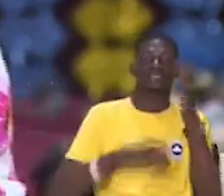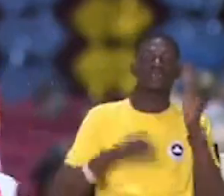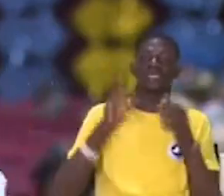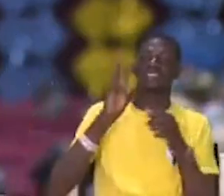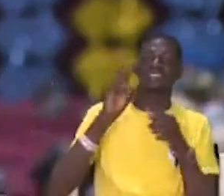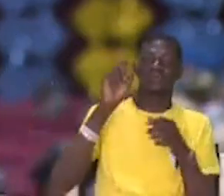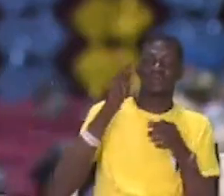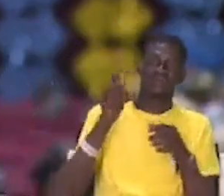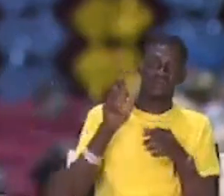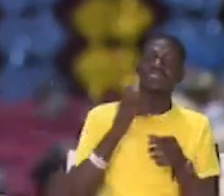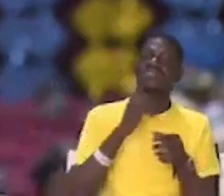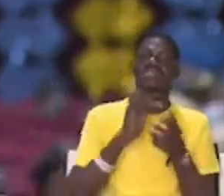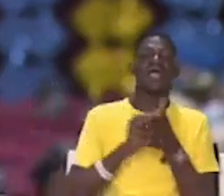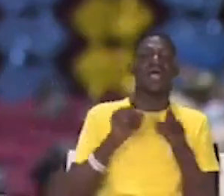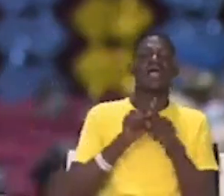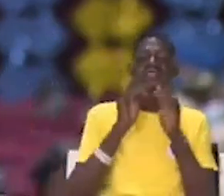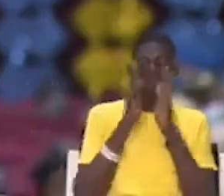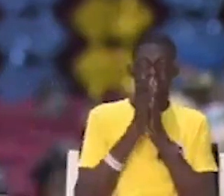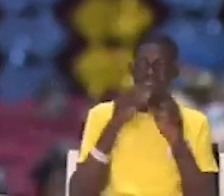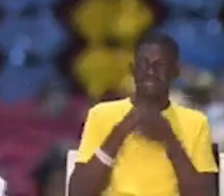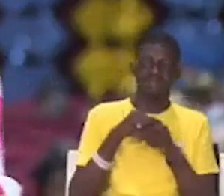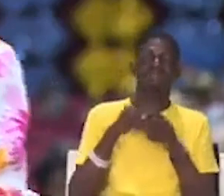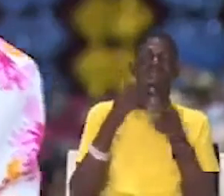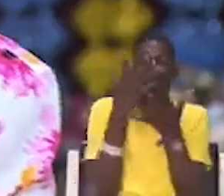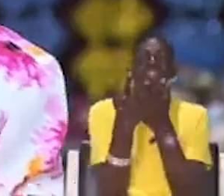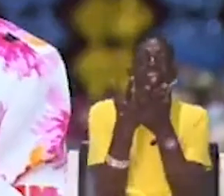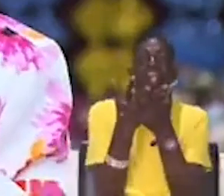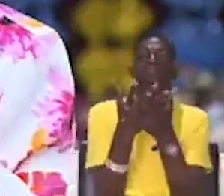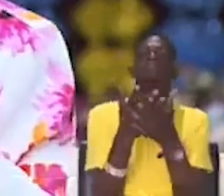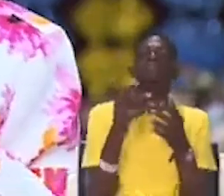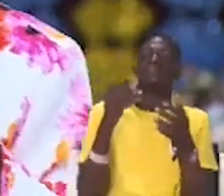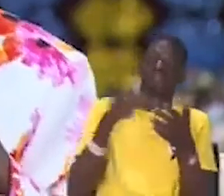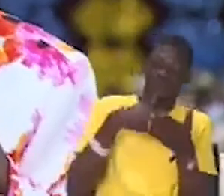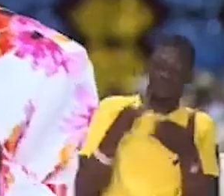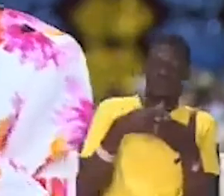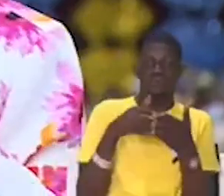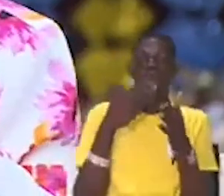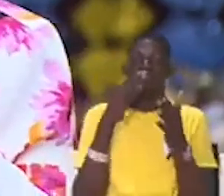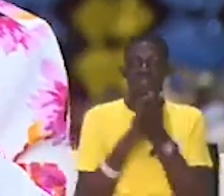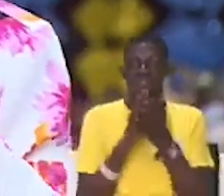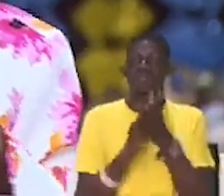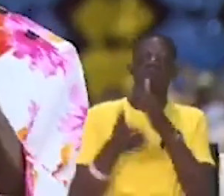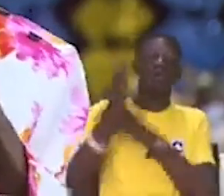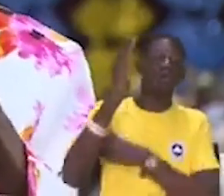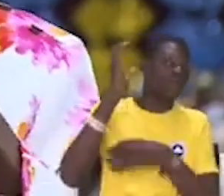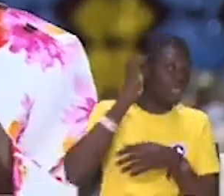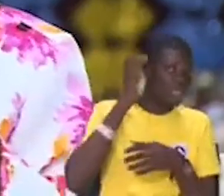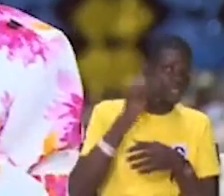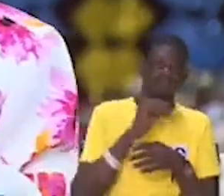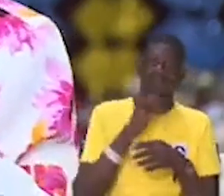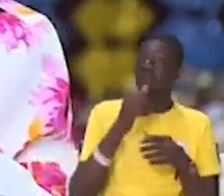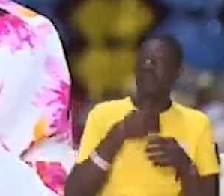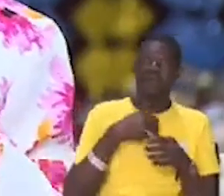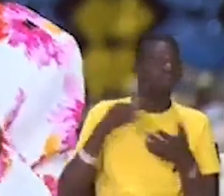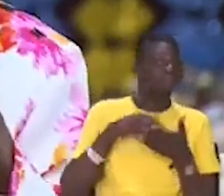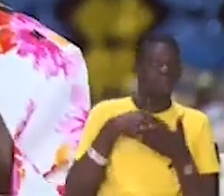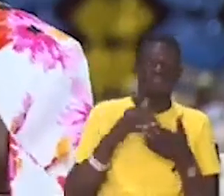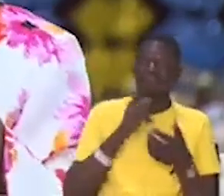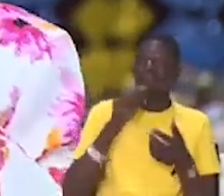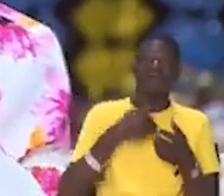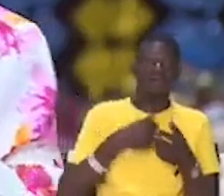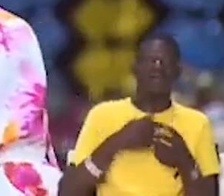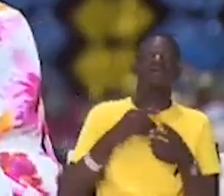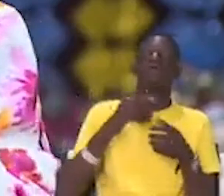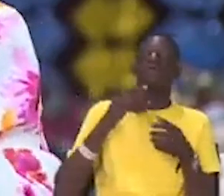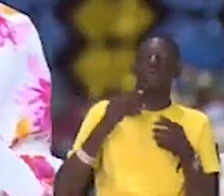says, as they prayed in prison and sang praises, God heard them. They didn't have musical instruments. They didn't have